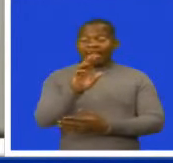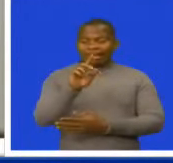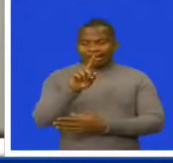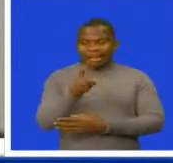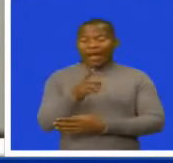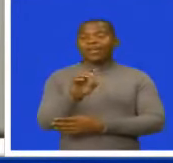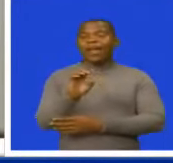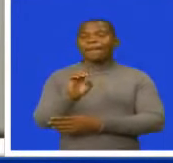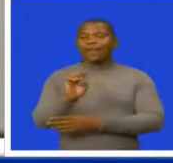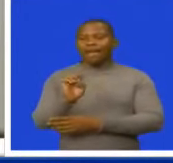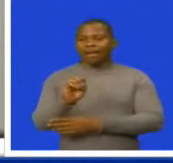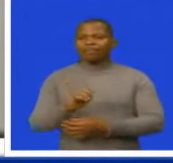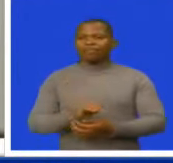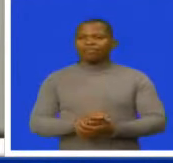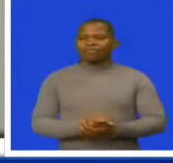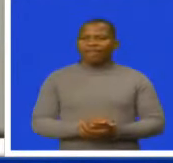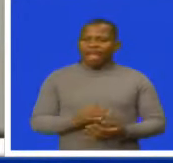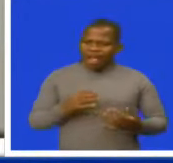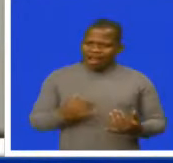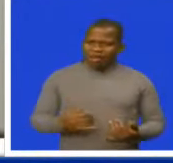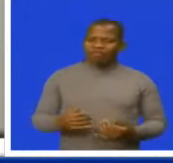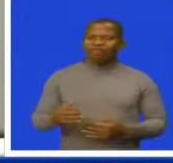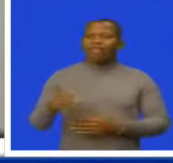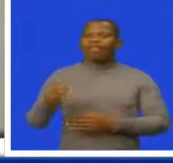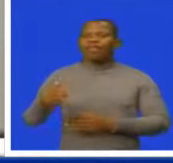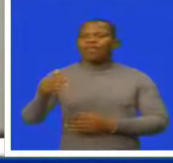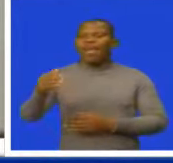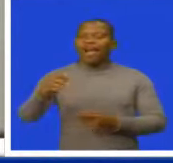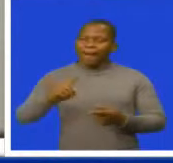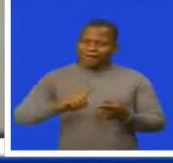ukuchubeka sidlale. Lona nje ngokhisimus